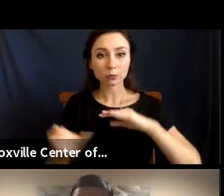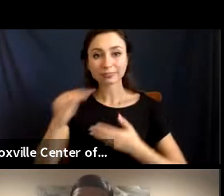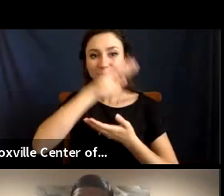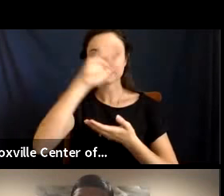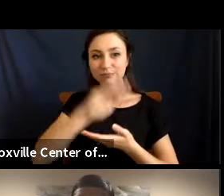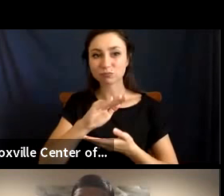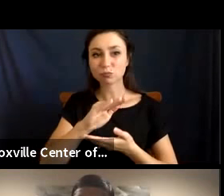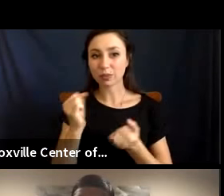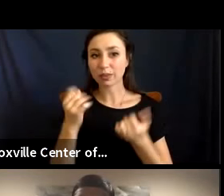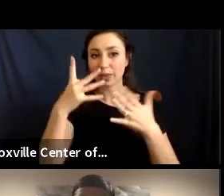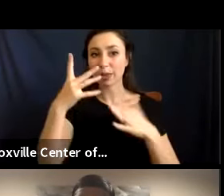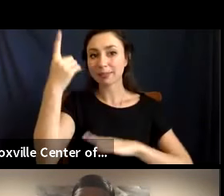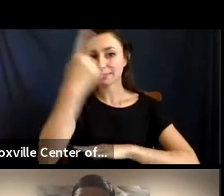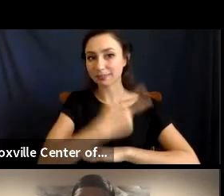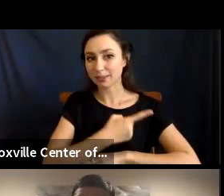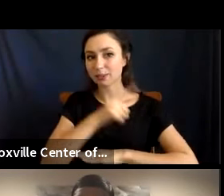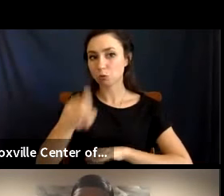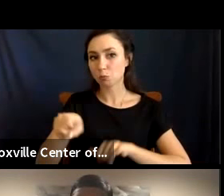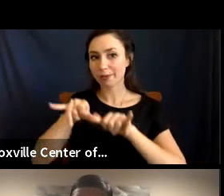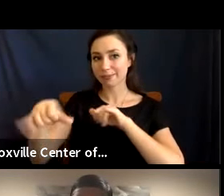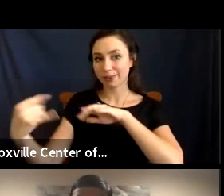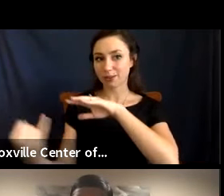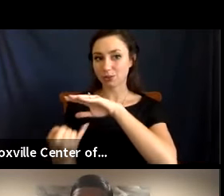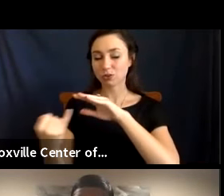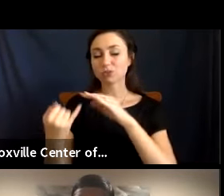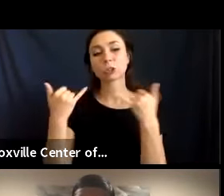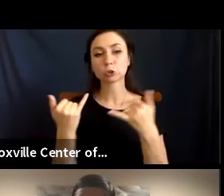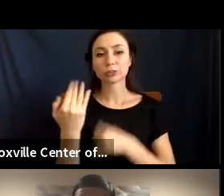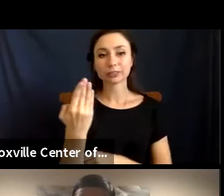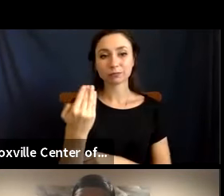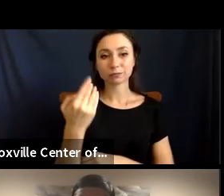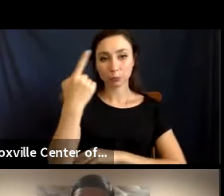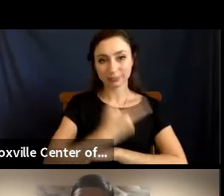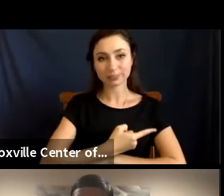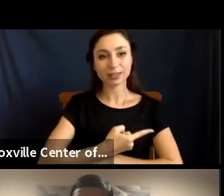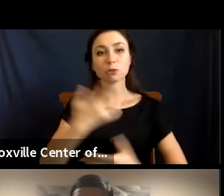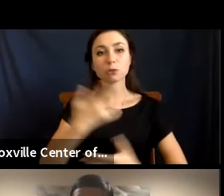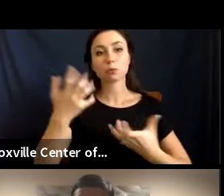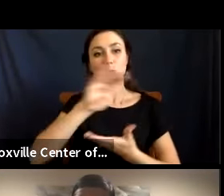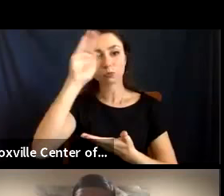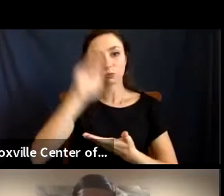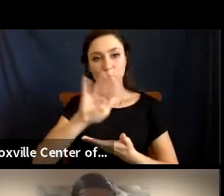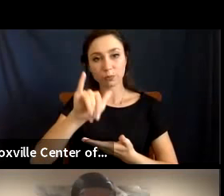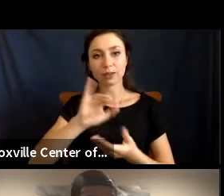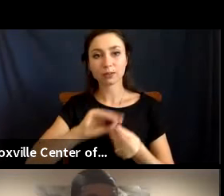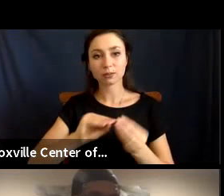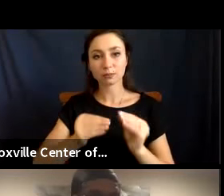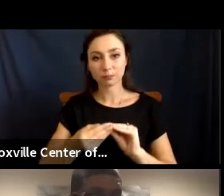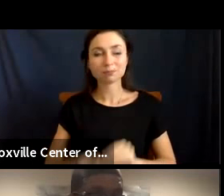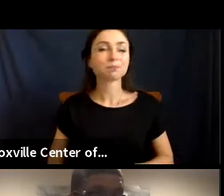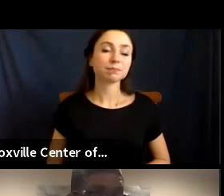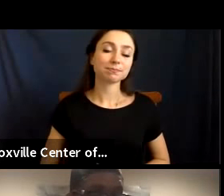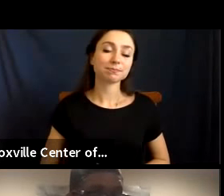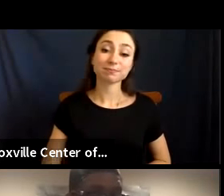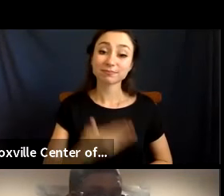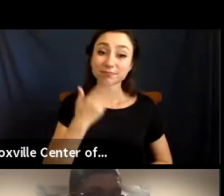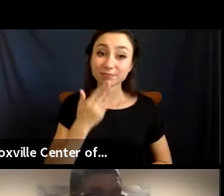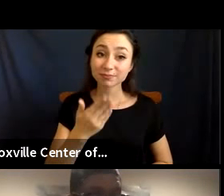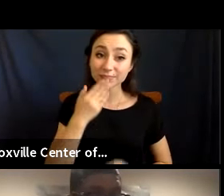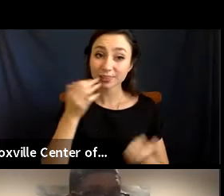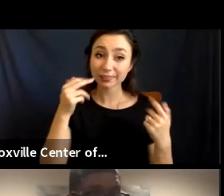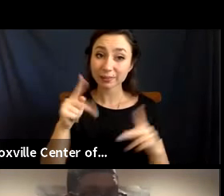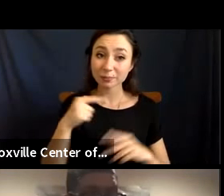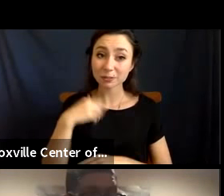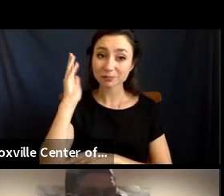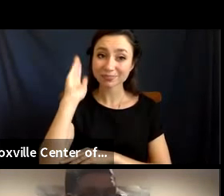for the quarantine period, which presently stands at 14, which you're aware of. So I thank you for allowing me to present this